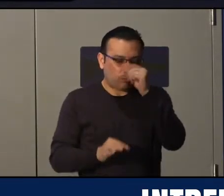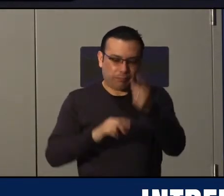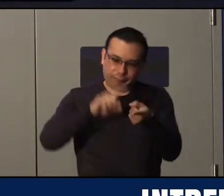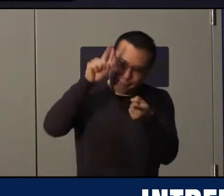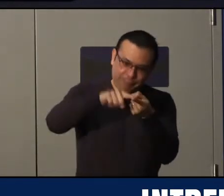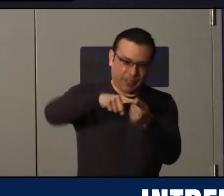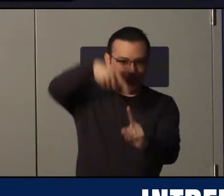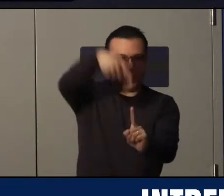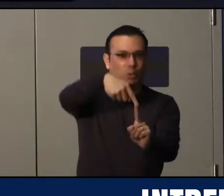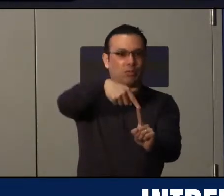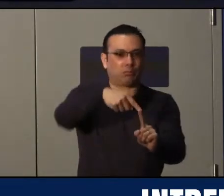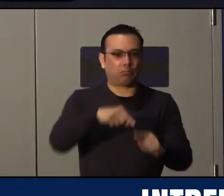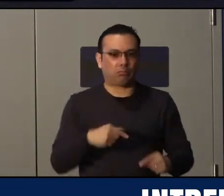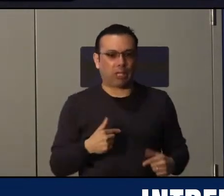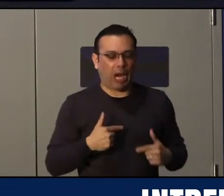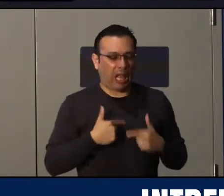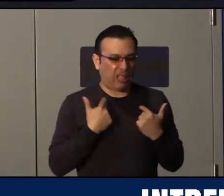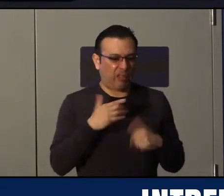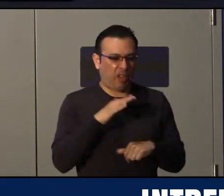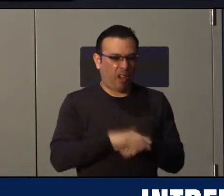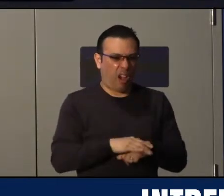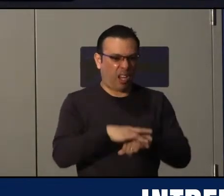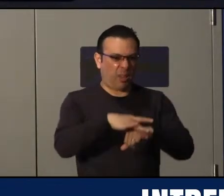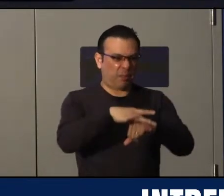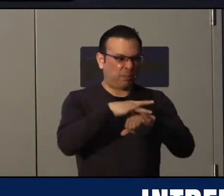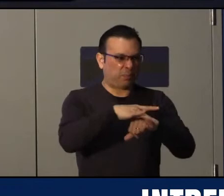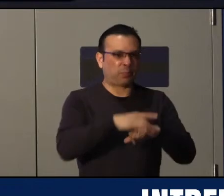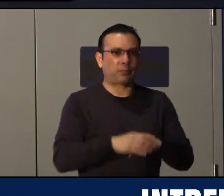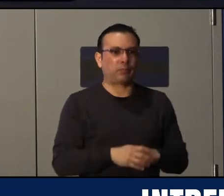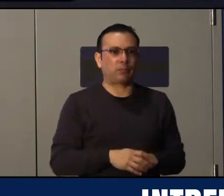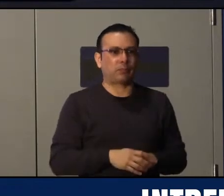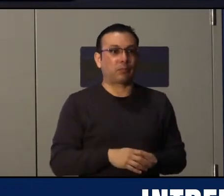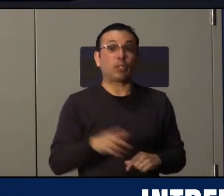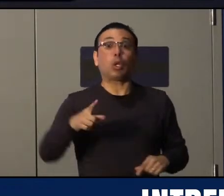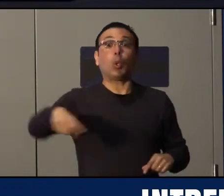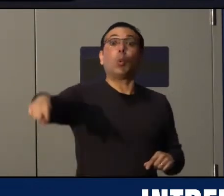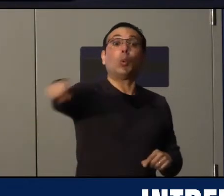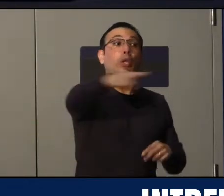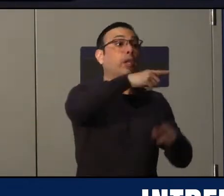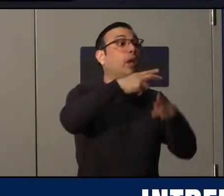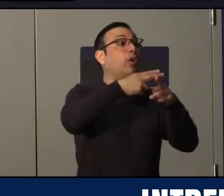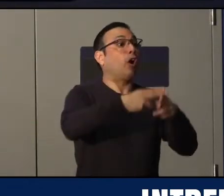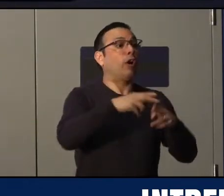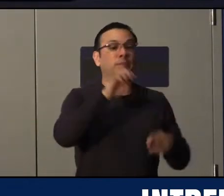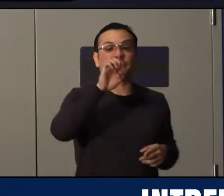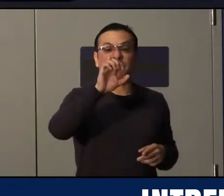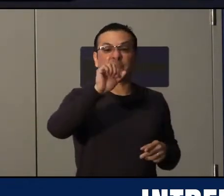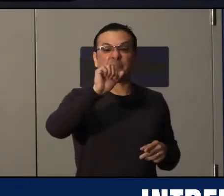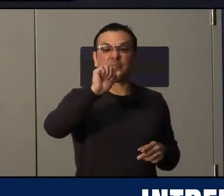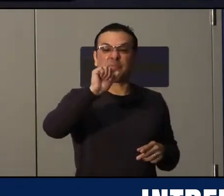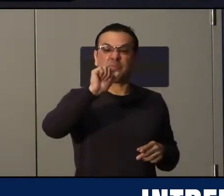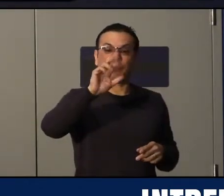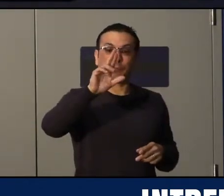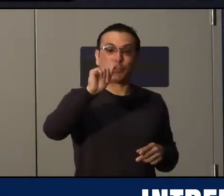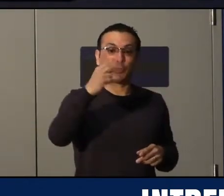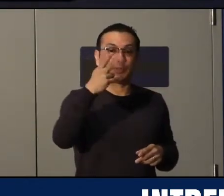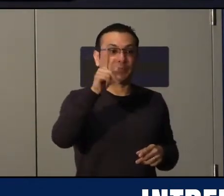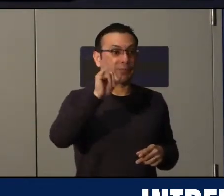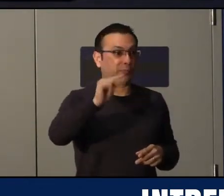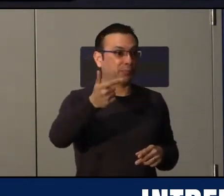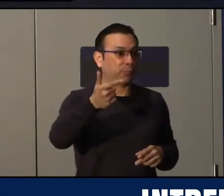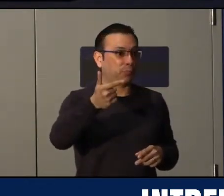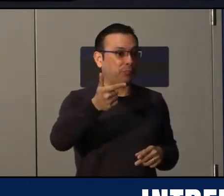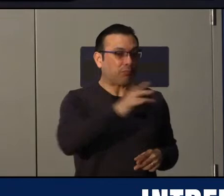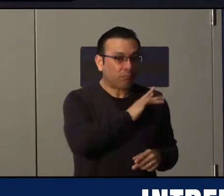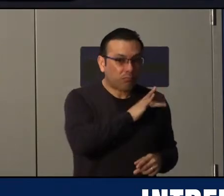That, we're all earthlings, only border that matters, that thin blue line of atmosphere. And that's my mantra, every day now,